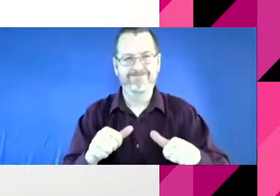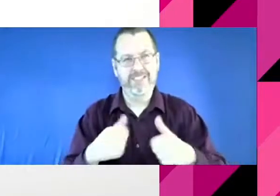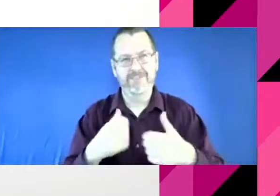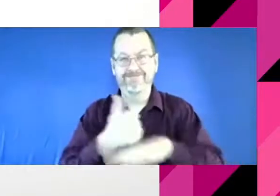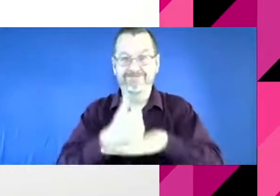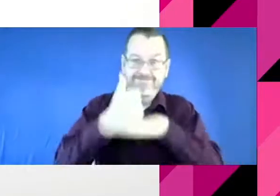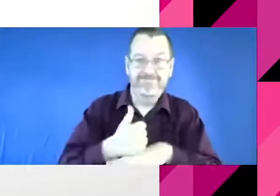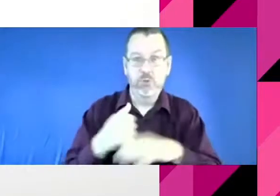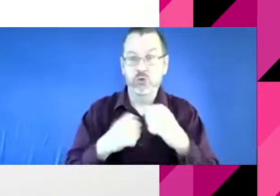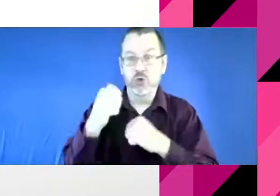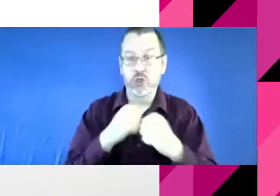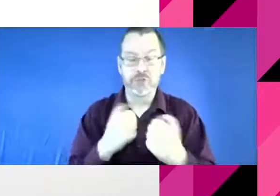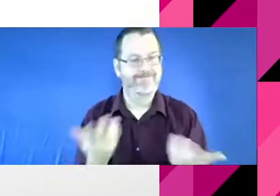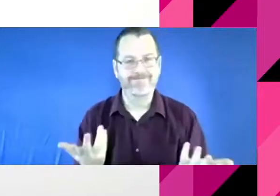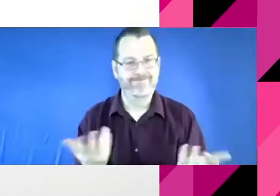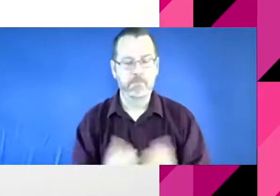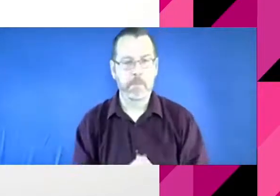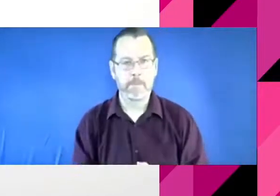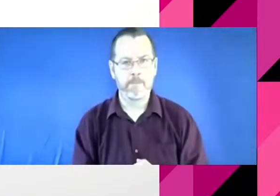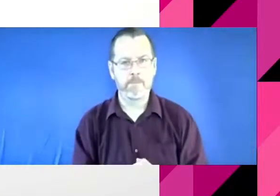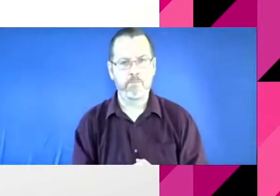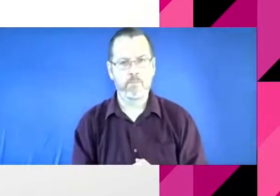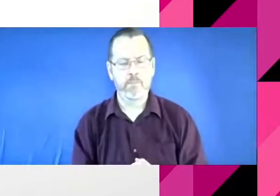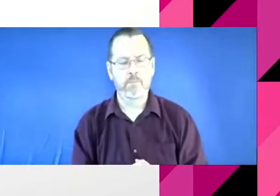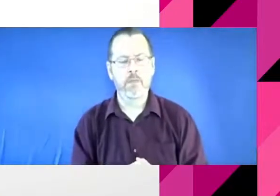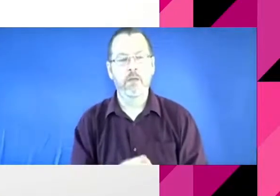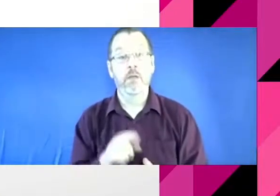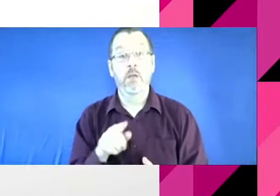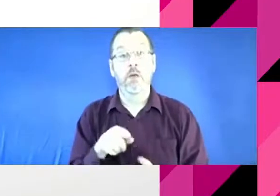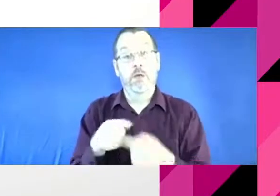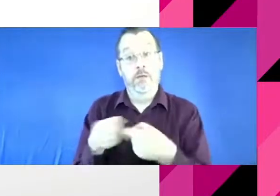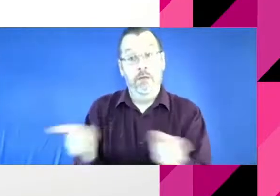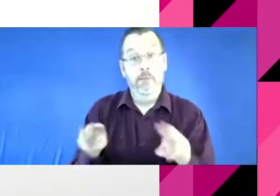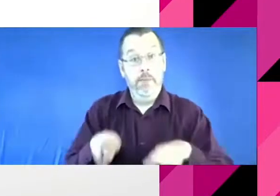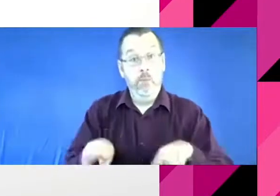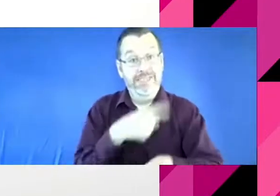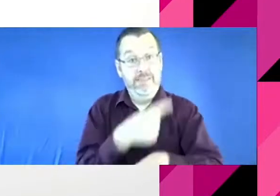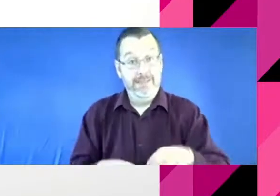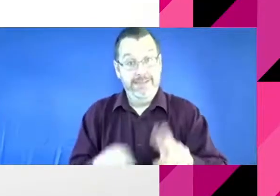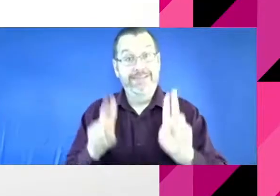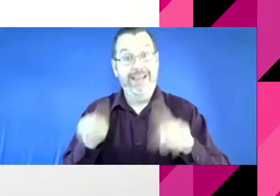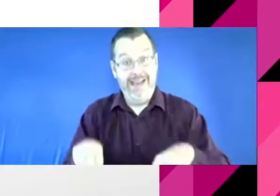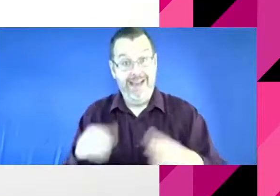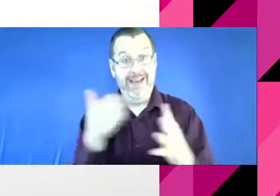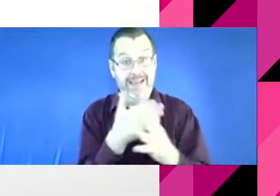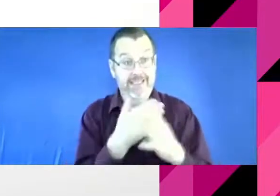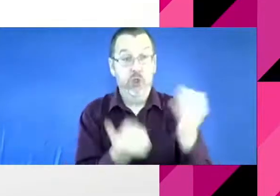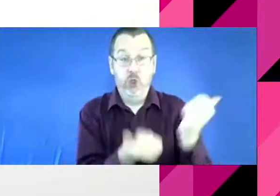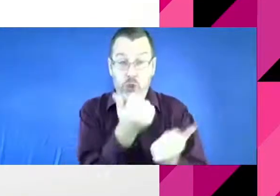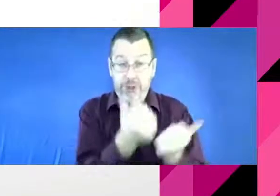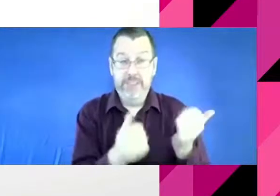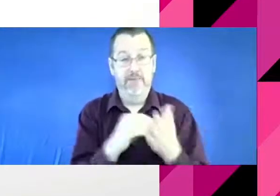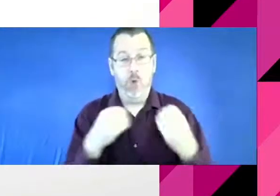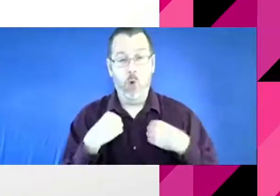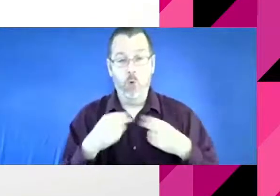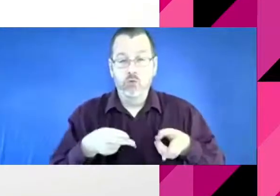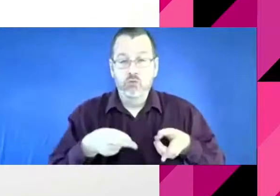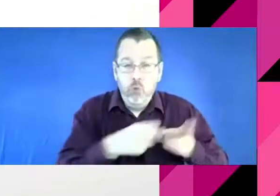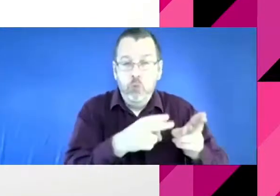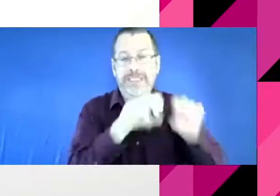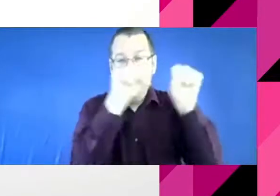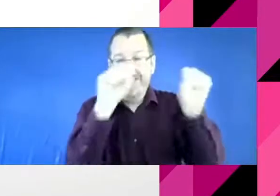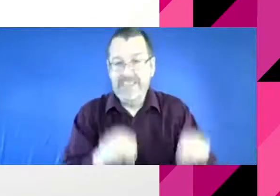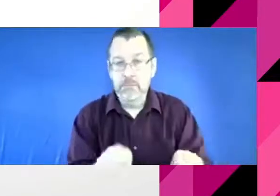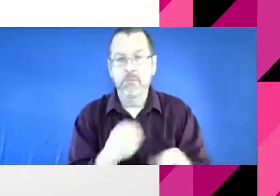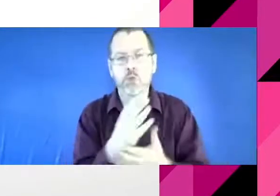me was a finding that while mechanisms exist for persons with disability to access justice, people don't know about them or are unable to